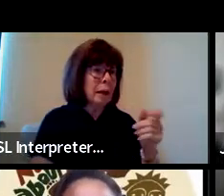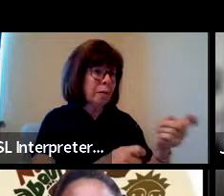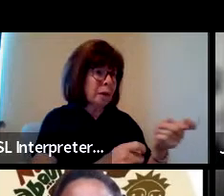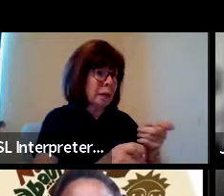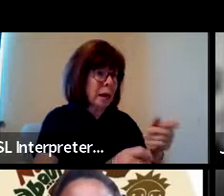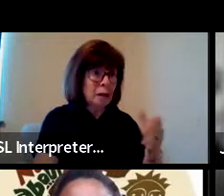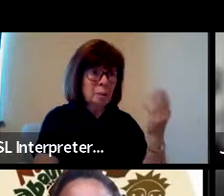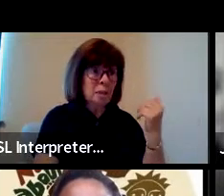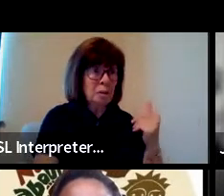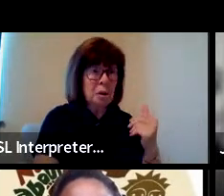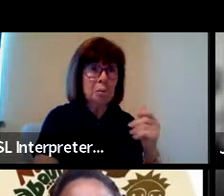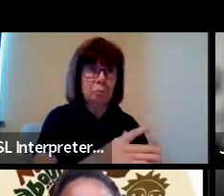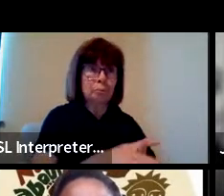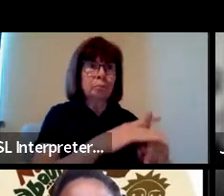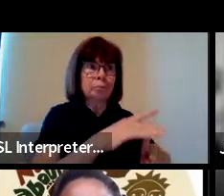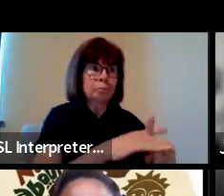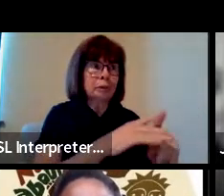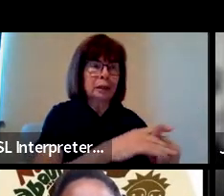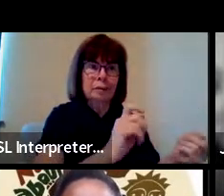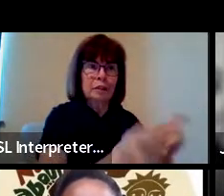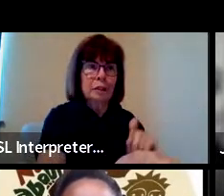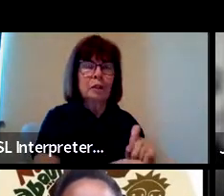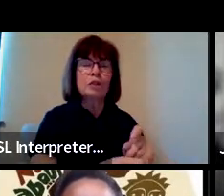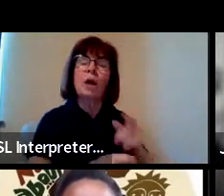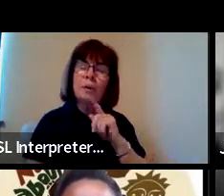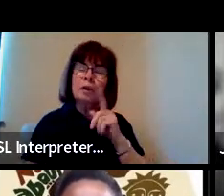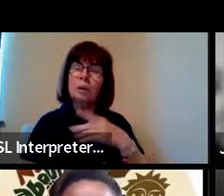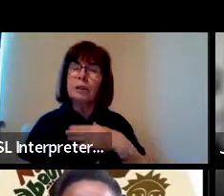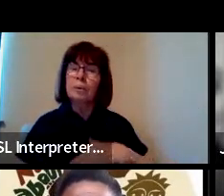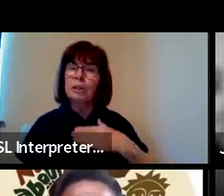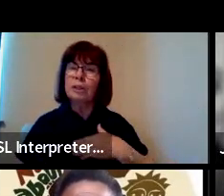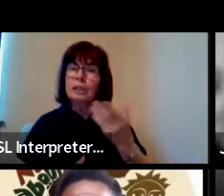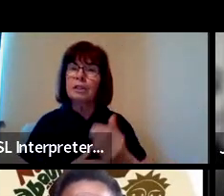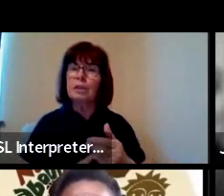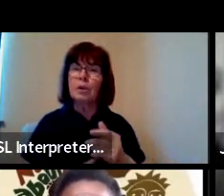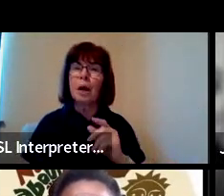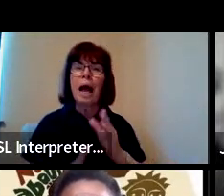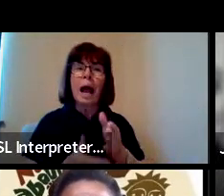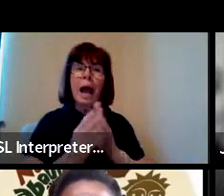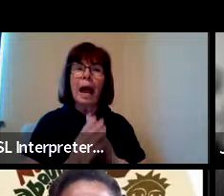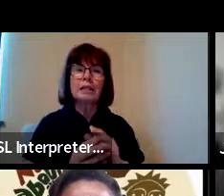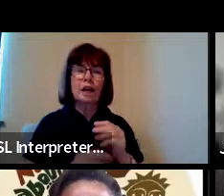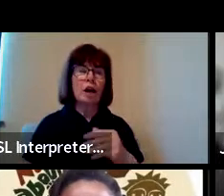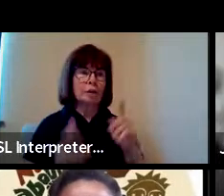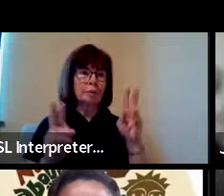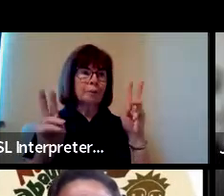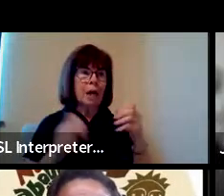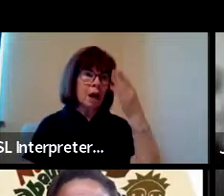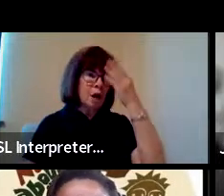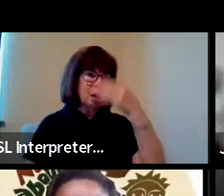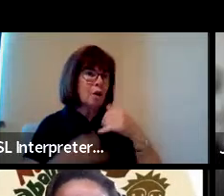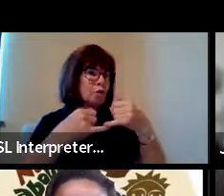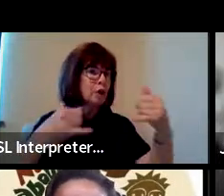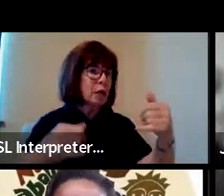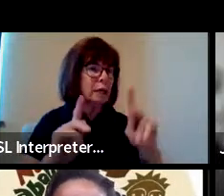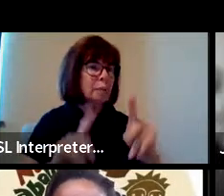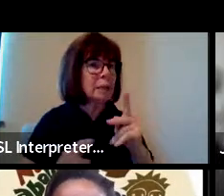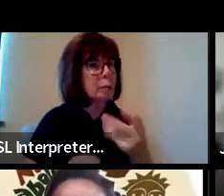really appreciate the ability to kick these questions out to our frontline people. I feel like we would be stronger and get their